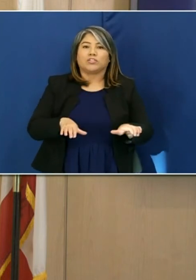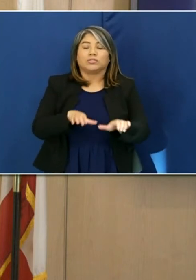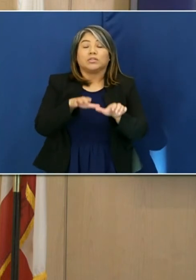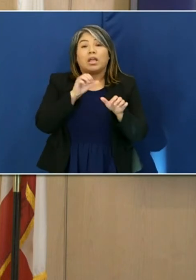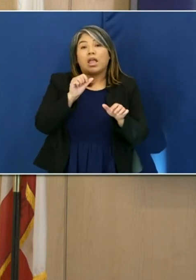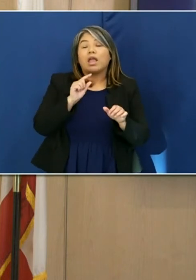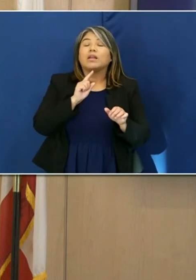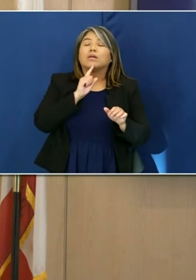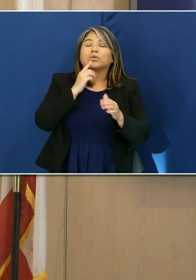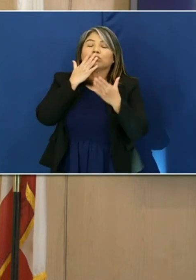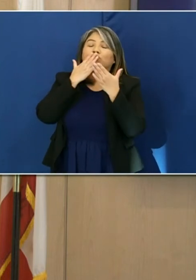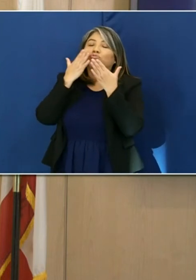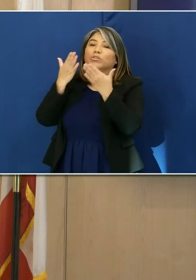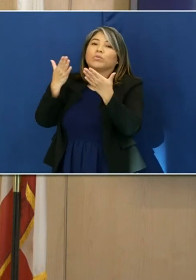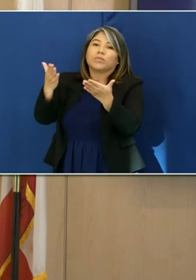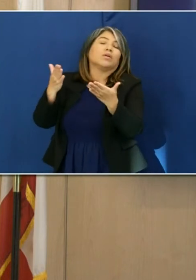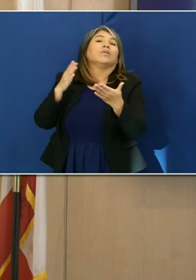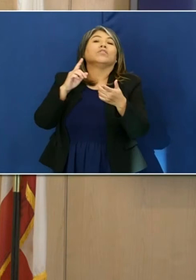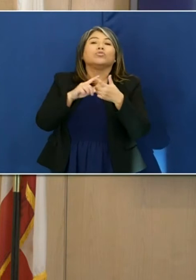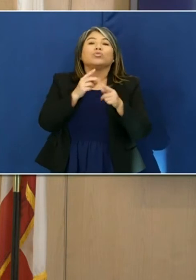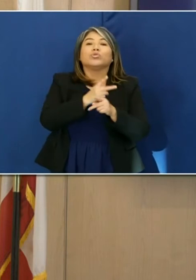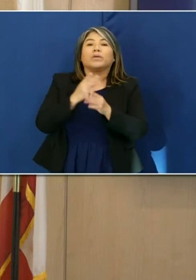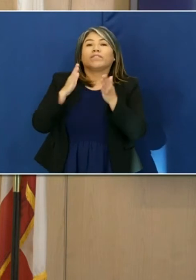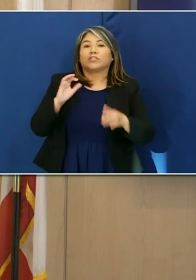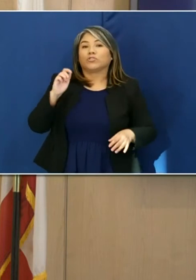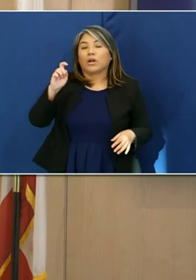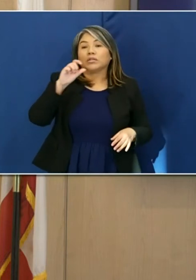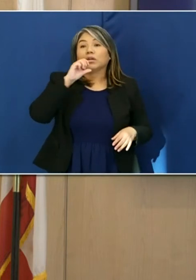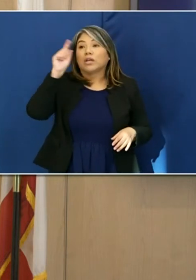am incredibly grateful to Supervisor Greg Cox,